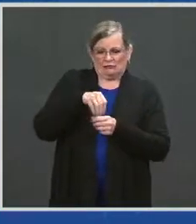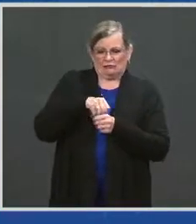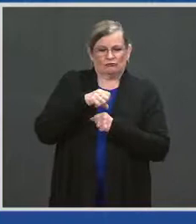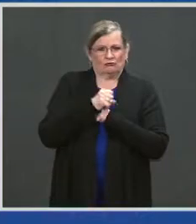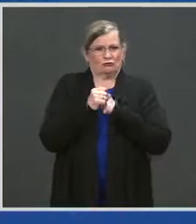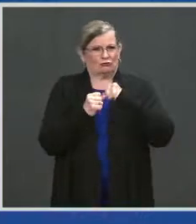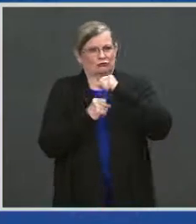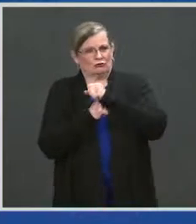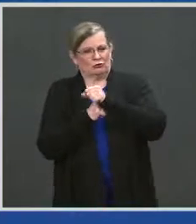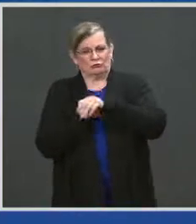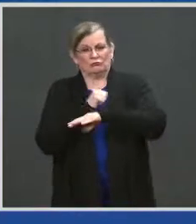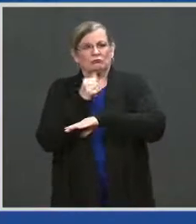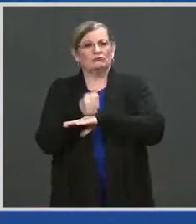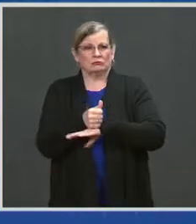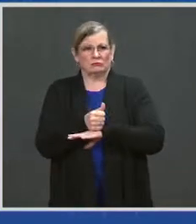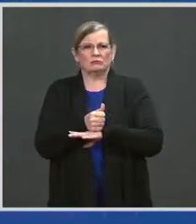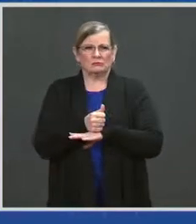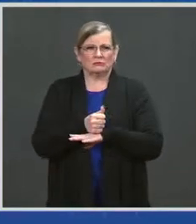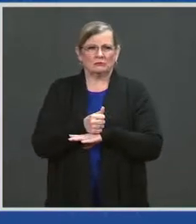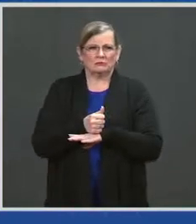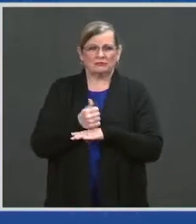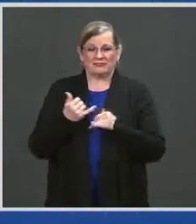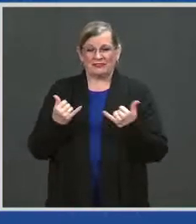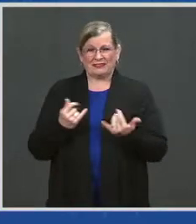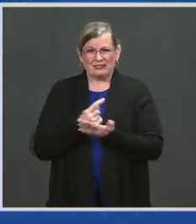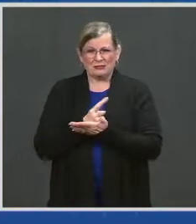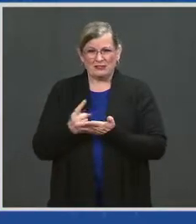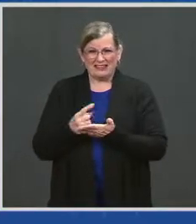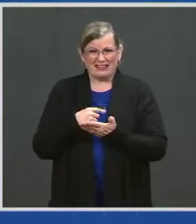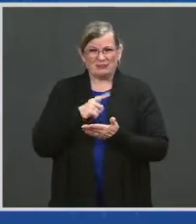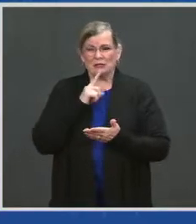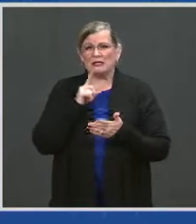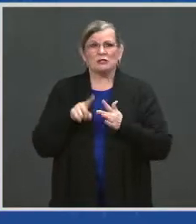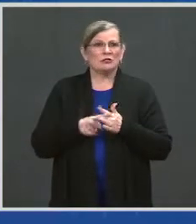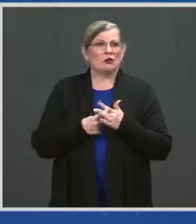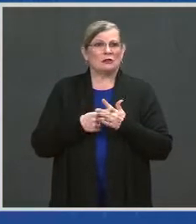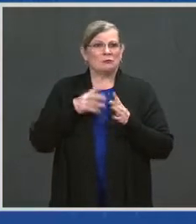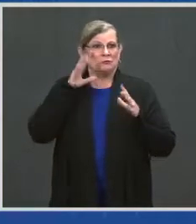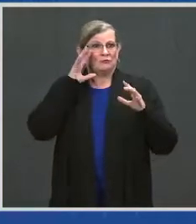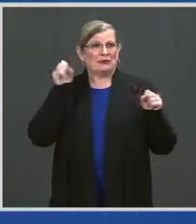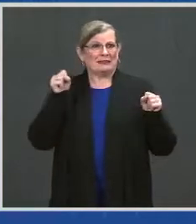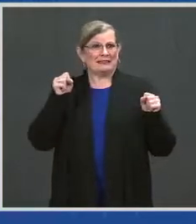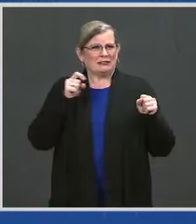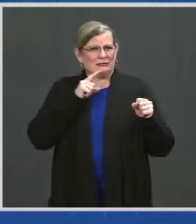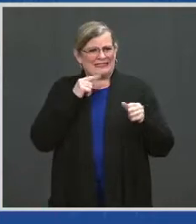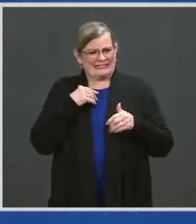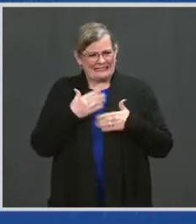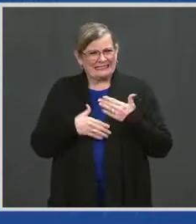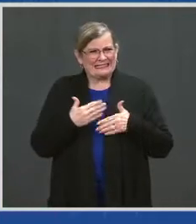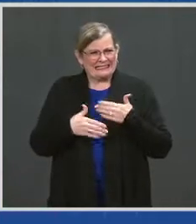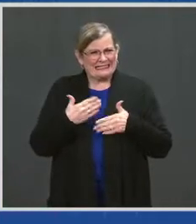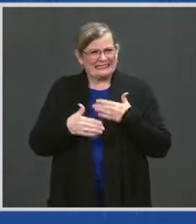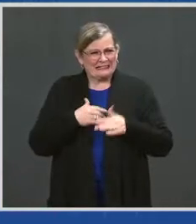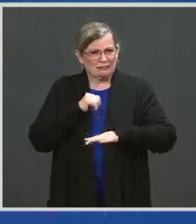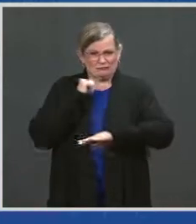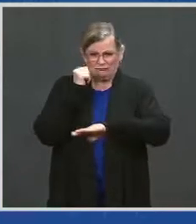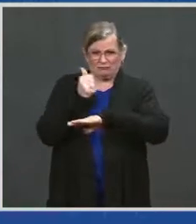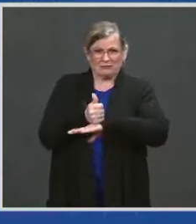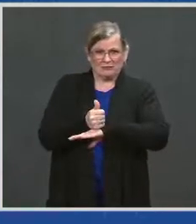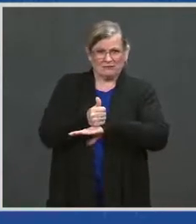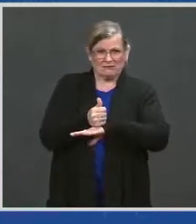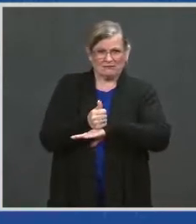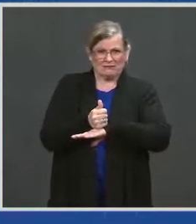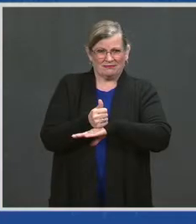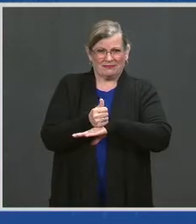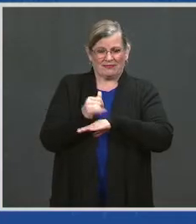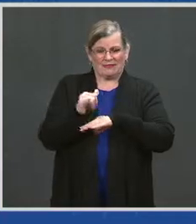4 years? About every second week was Infrastructure Week, but no infrastructure was built. Well, this is an 8-year program that invests in our roads,